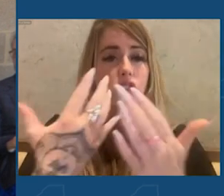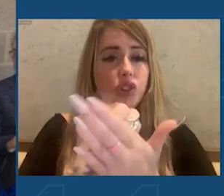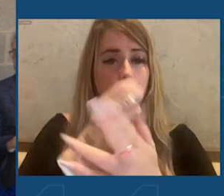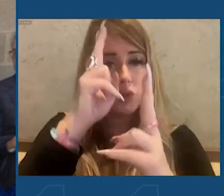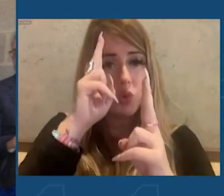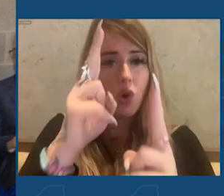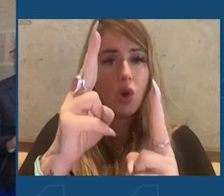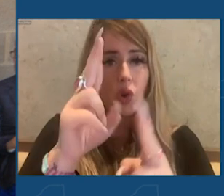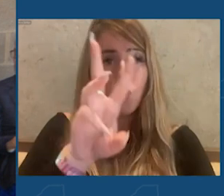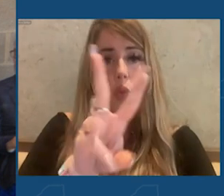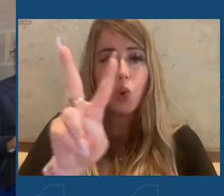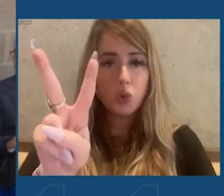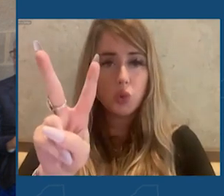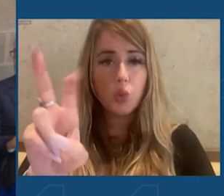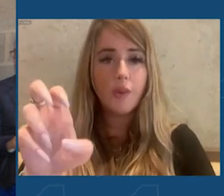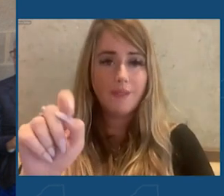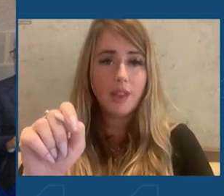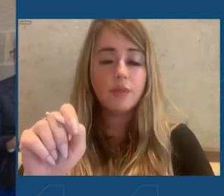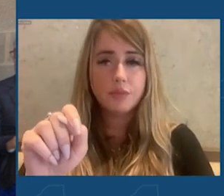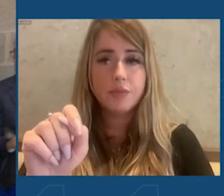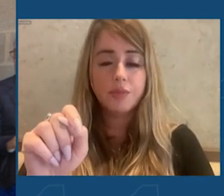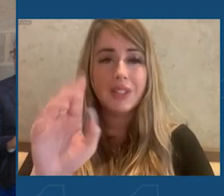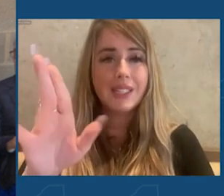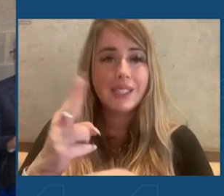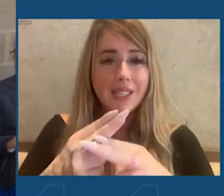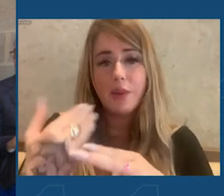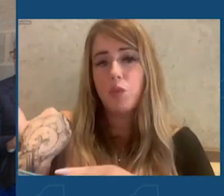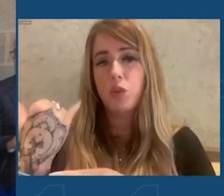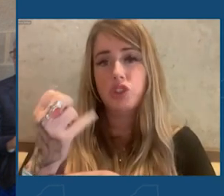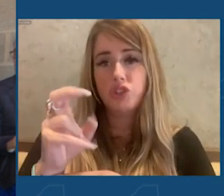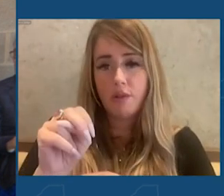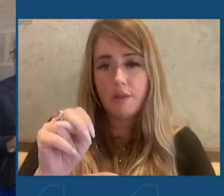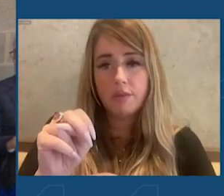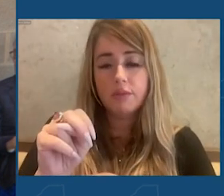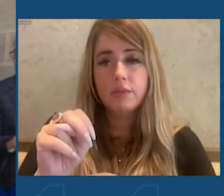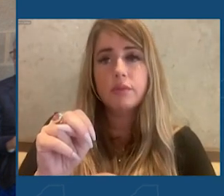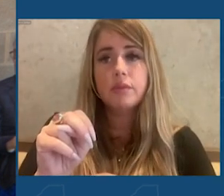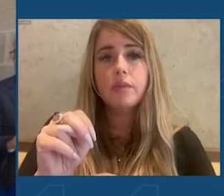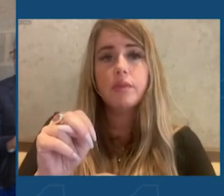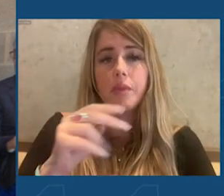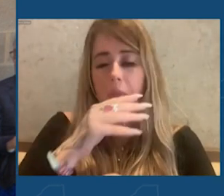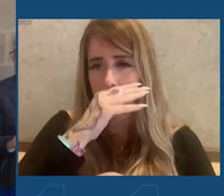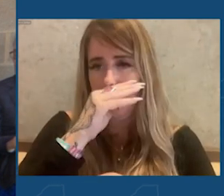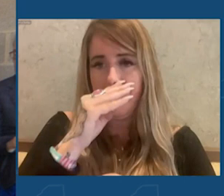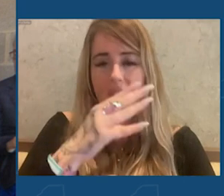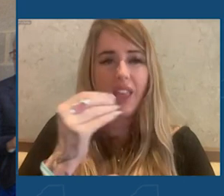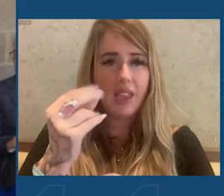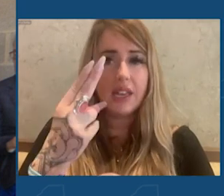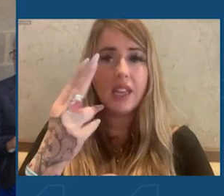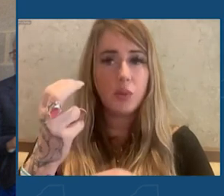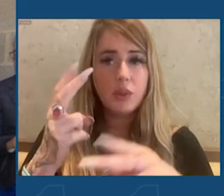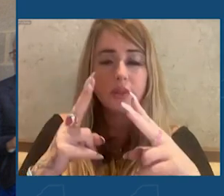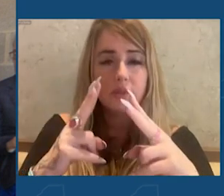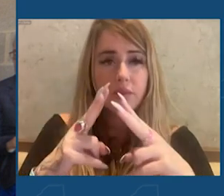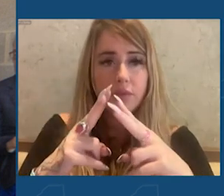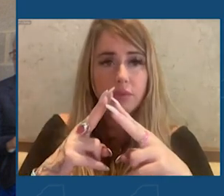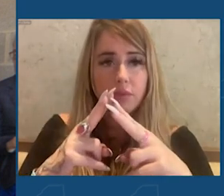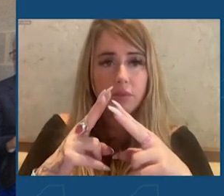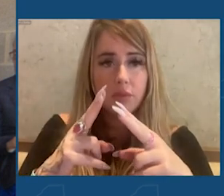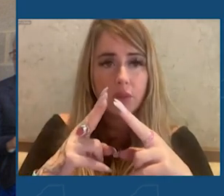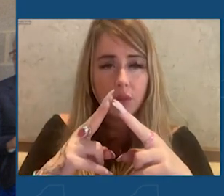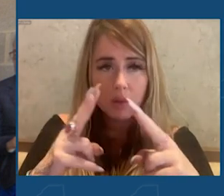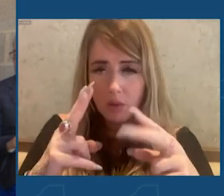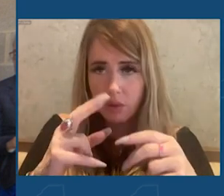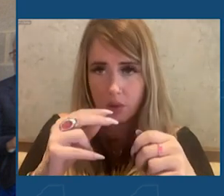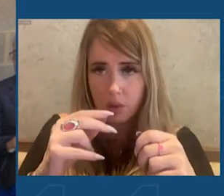War II veteran. His name was John B. Thomas. He was actually buried in a cemetery in France